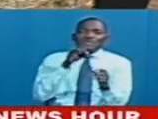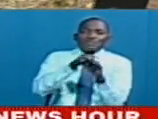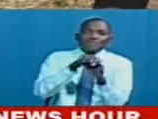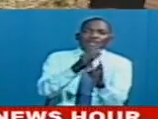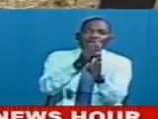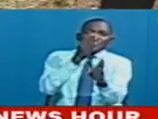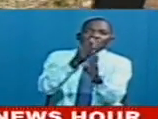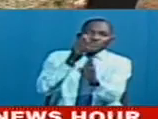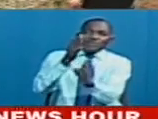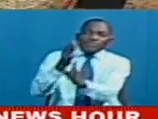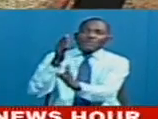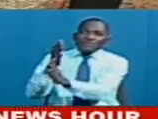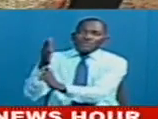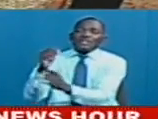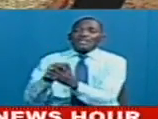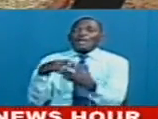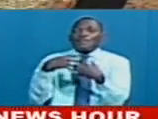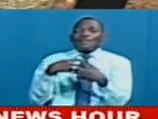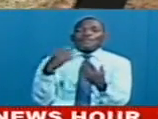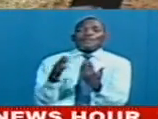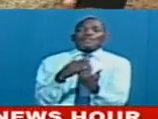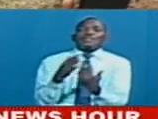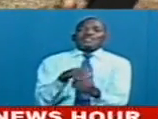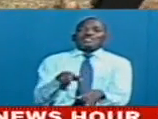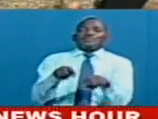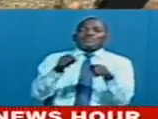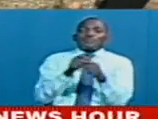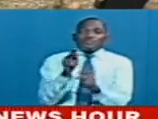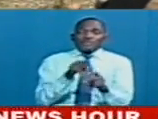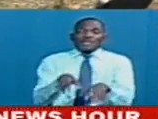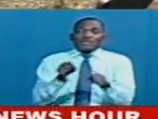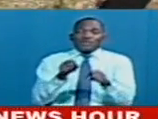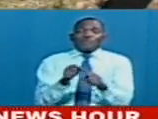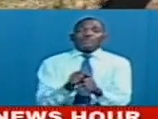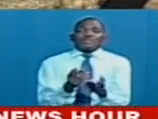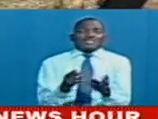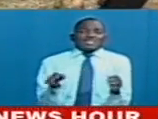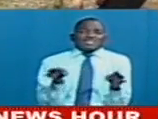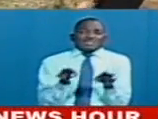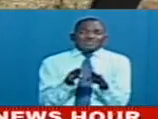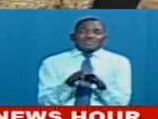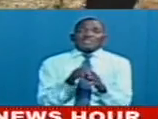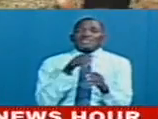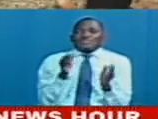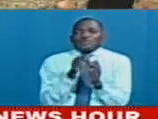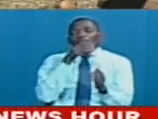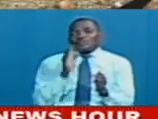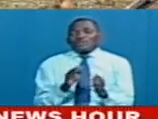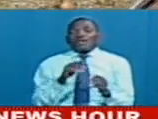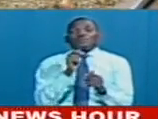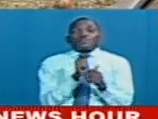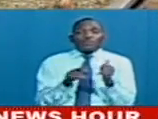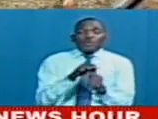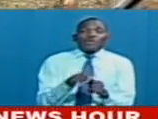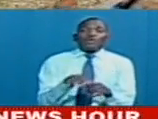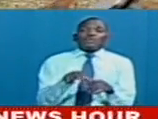of planting in rows, preferably on ridges. And if people adopt the ridge, especially even the small holder farmer,